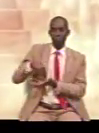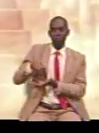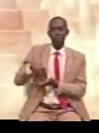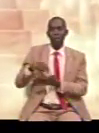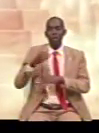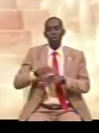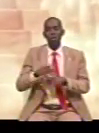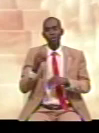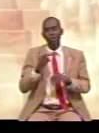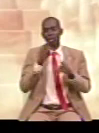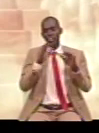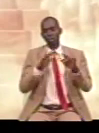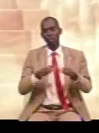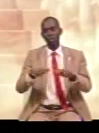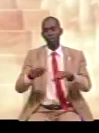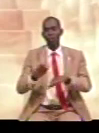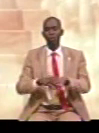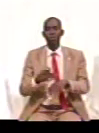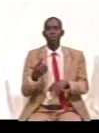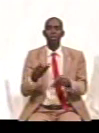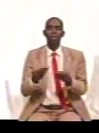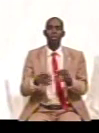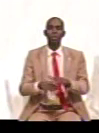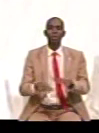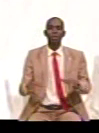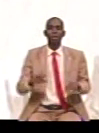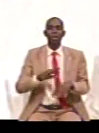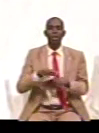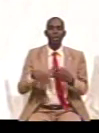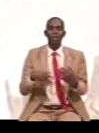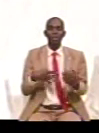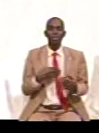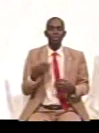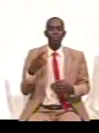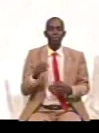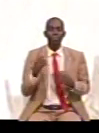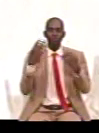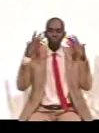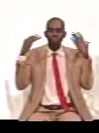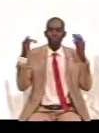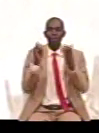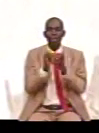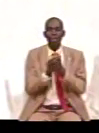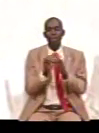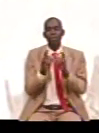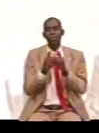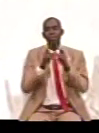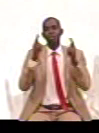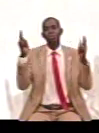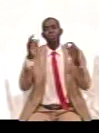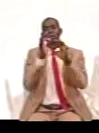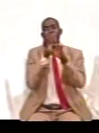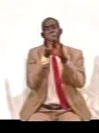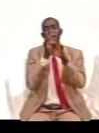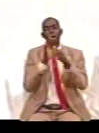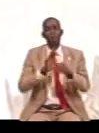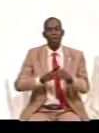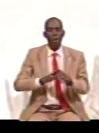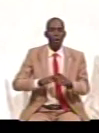Upon the sea and on the land, and the sounds that great trumpets